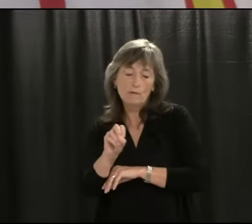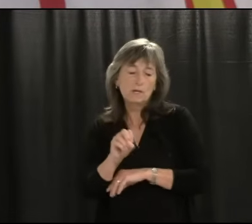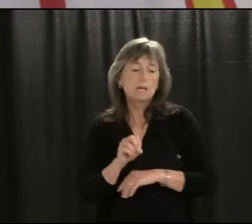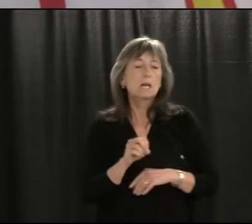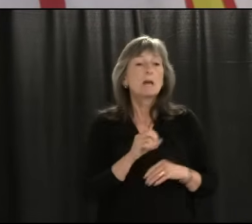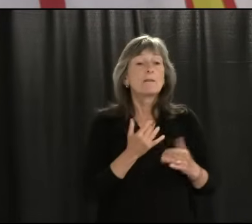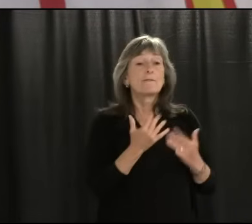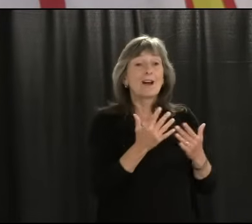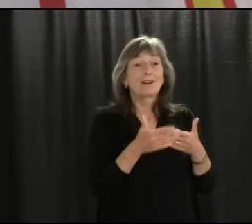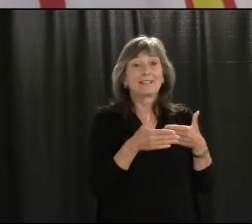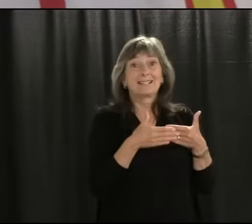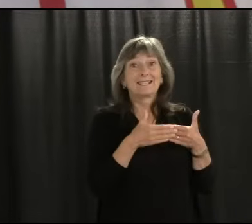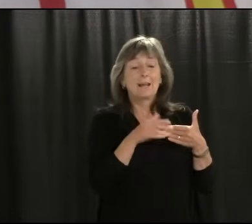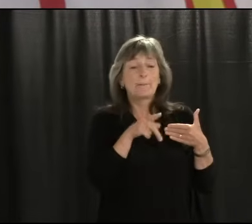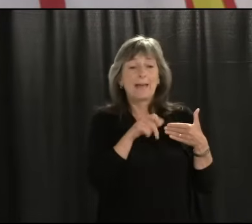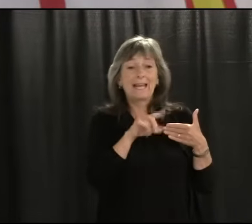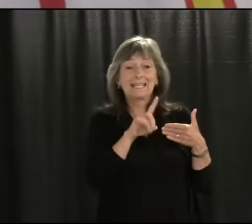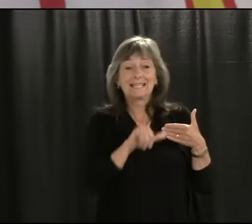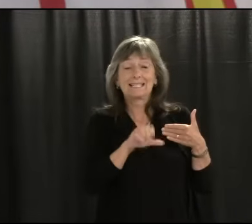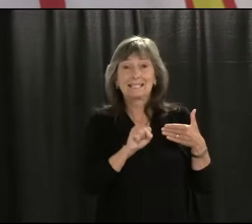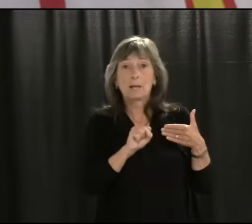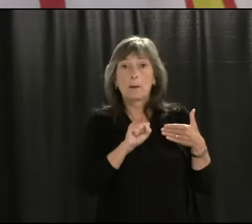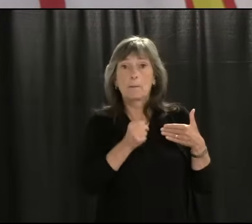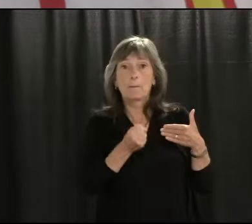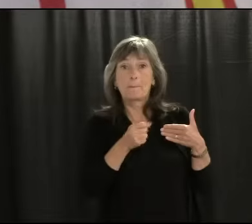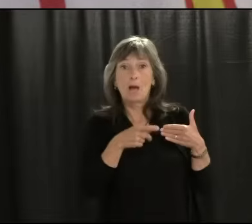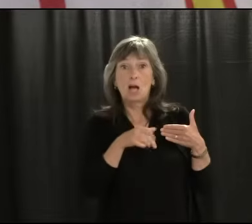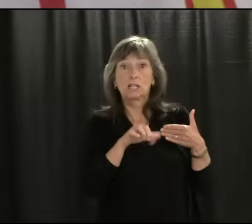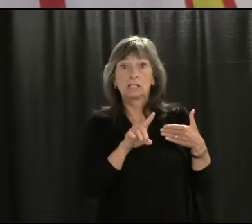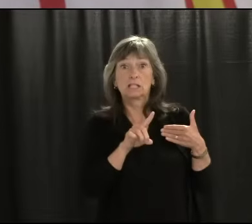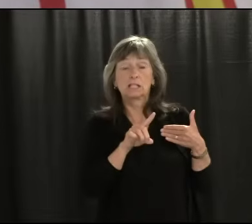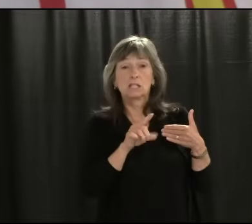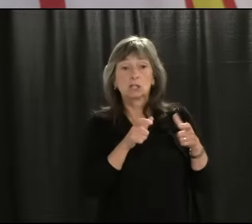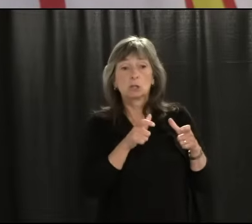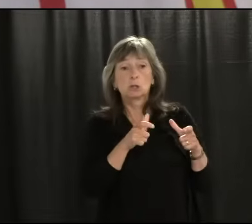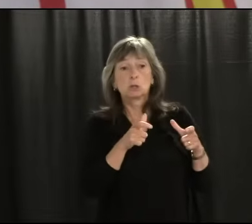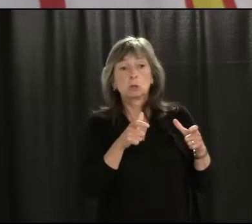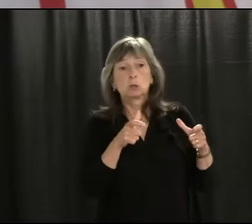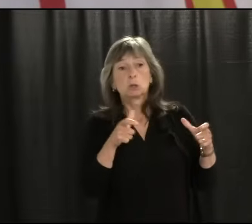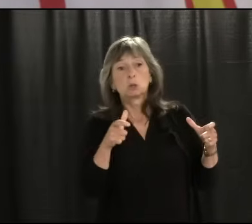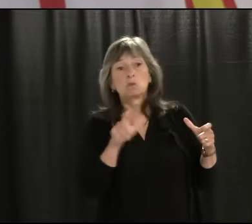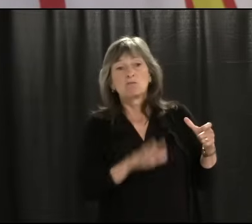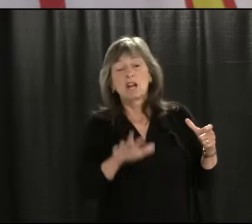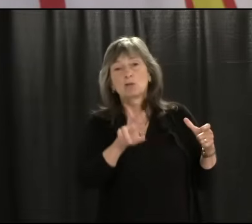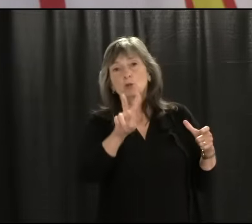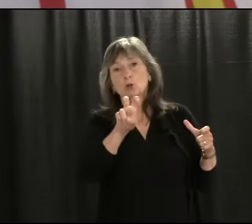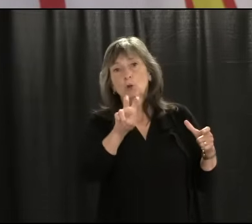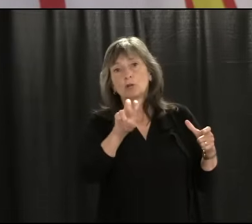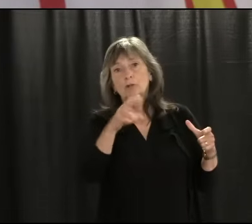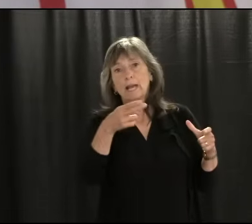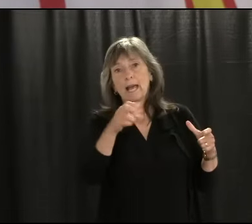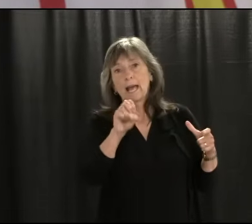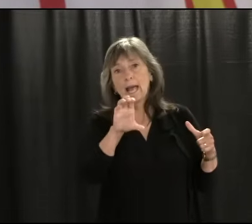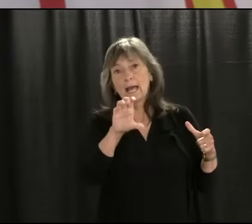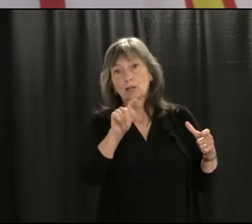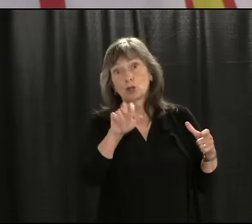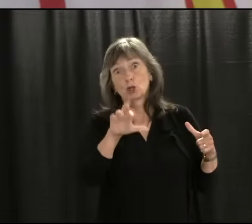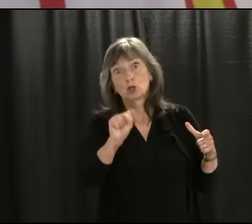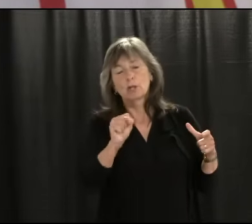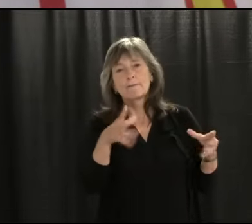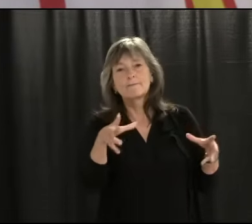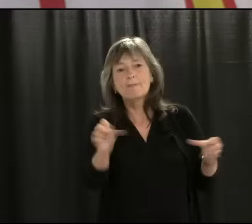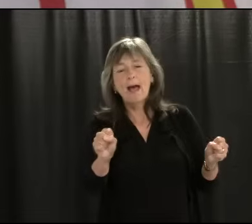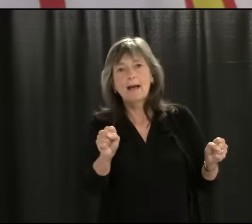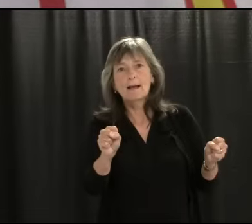Paradise area, next to Paddy's Pond, it has grown to very approximate number is 200 hectares. So obviously that has grown very quickly